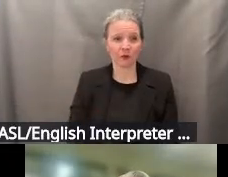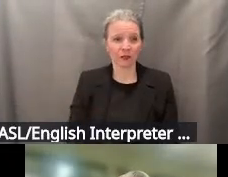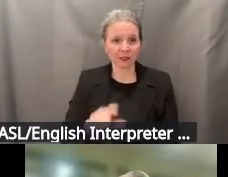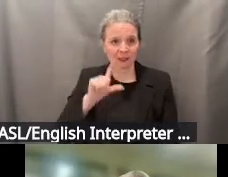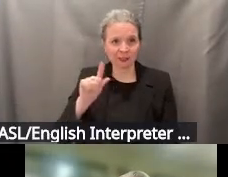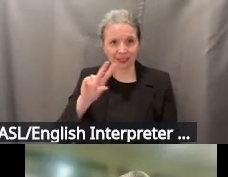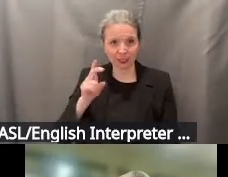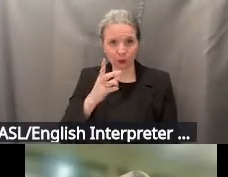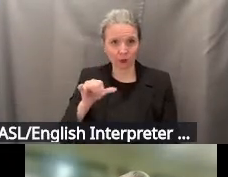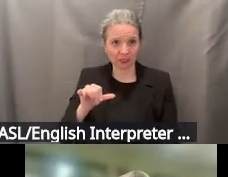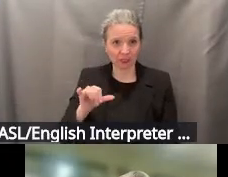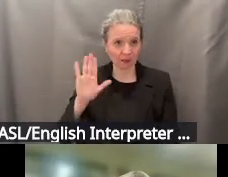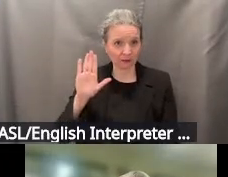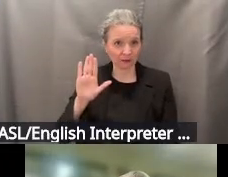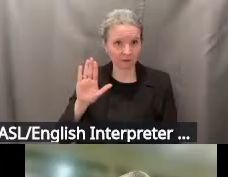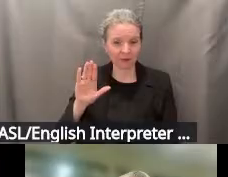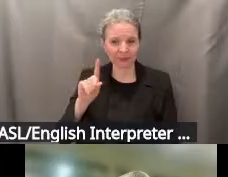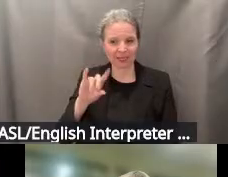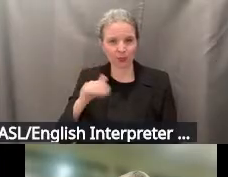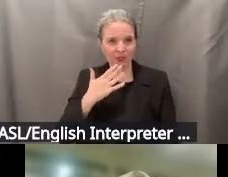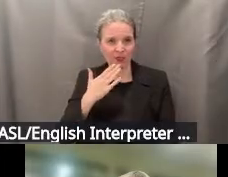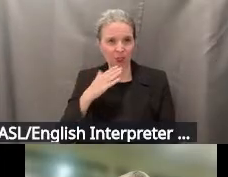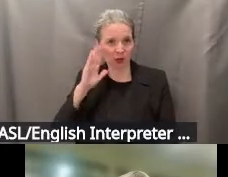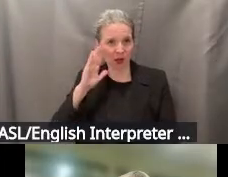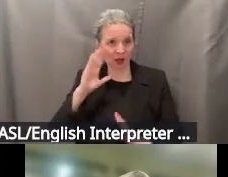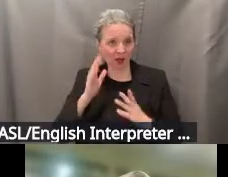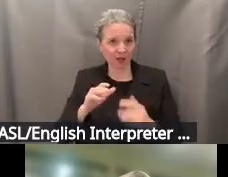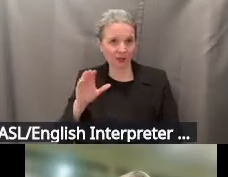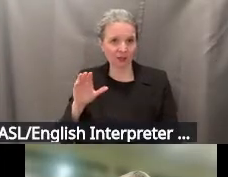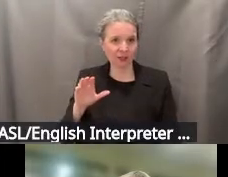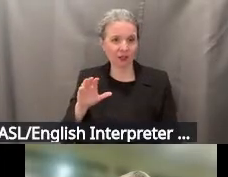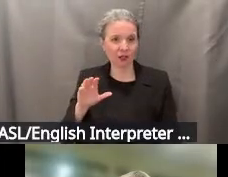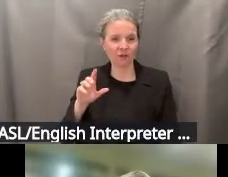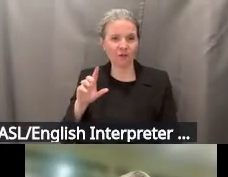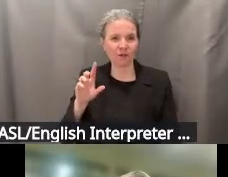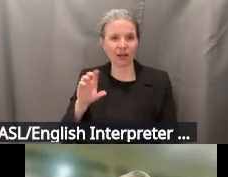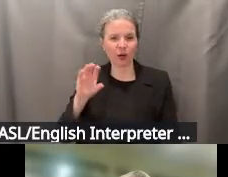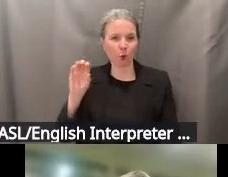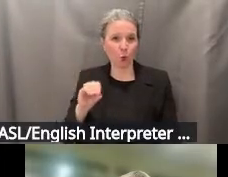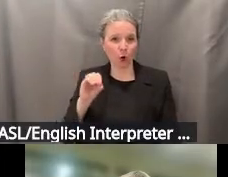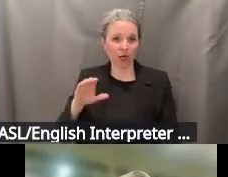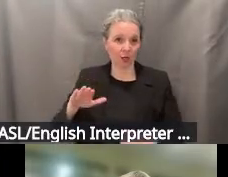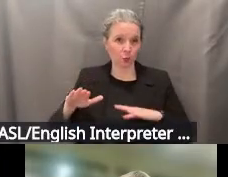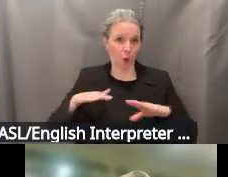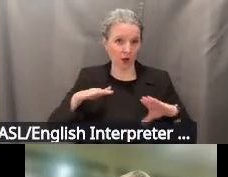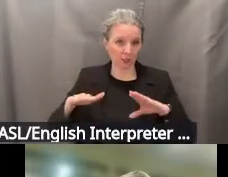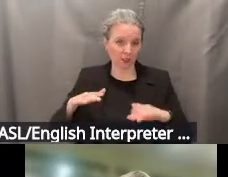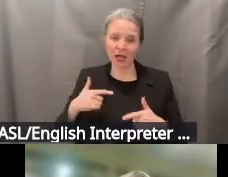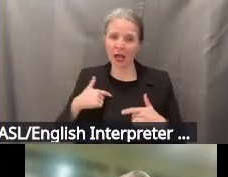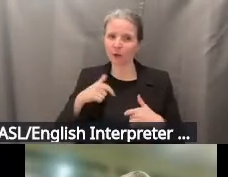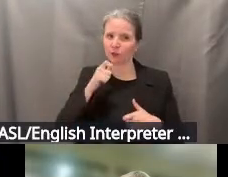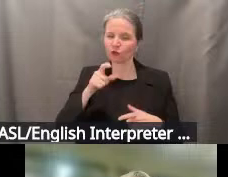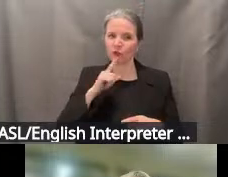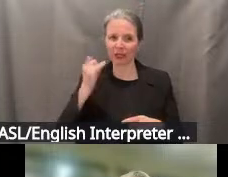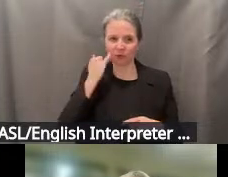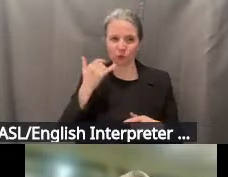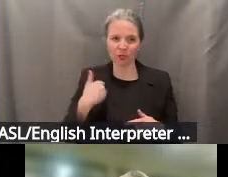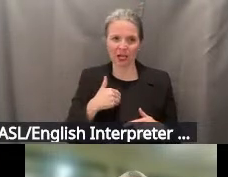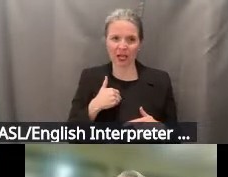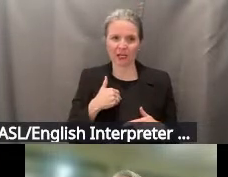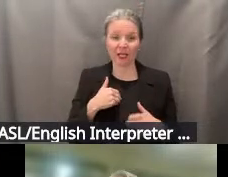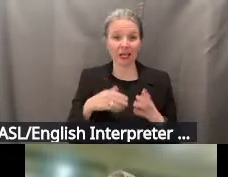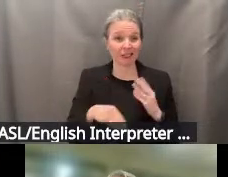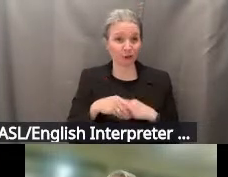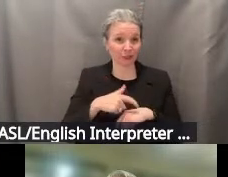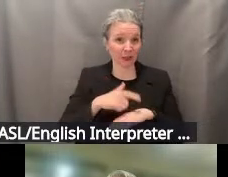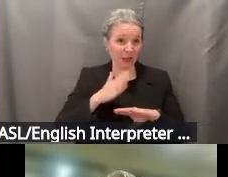Zachary? Awesome. Thank you. Hi, everybody. Zachary Lauritsen at Oregon Walks. I wasn't sure if we had additional time